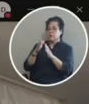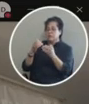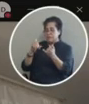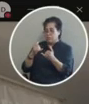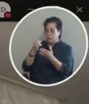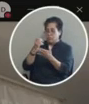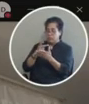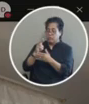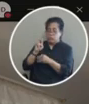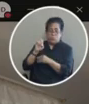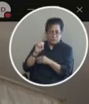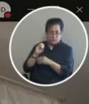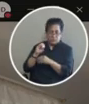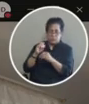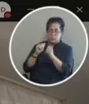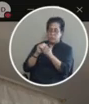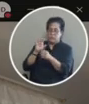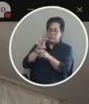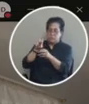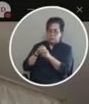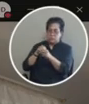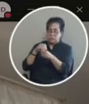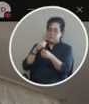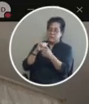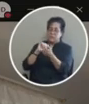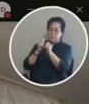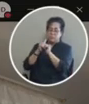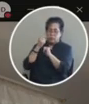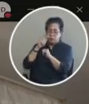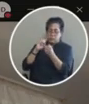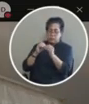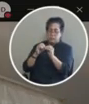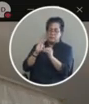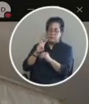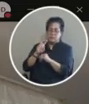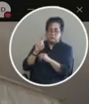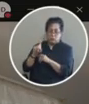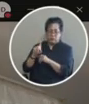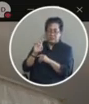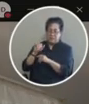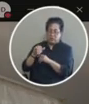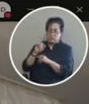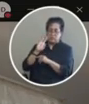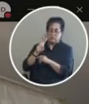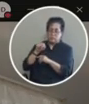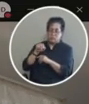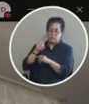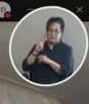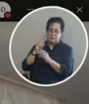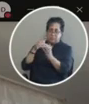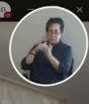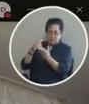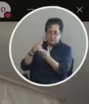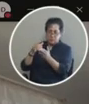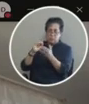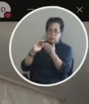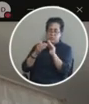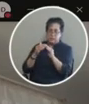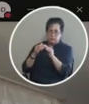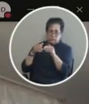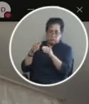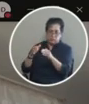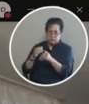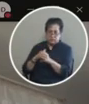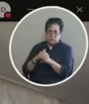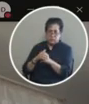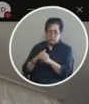to approve the resolution to incorporate the amendment for item number 61, which is the 6.6 million of the residential street maintenance